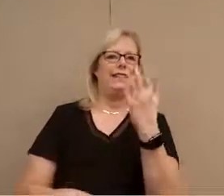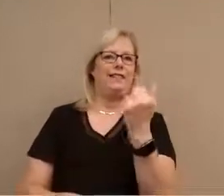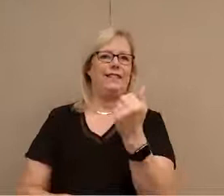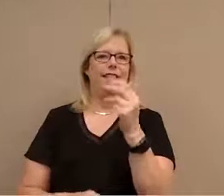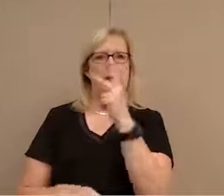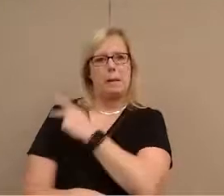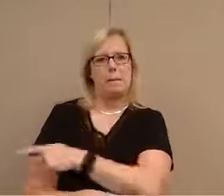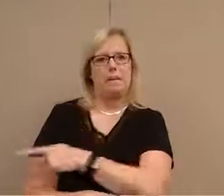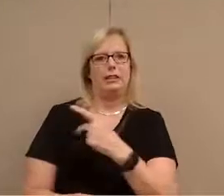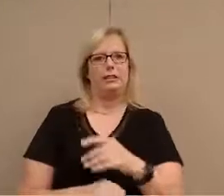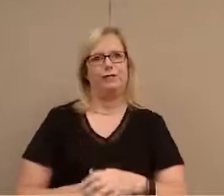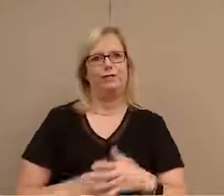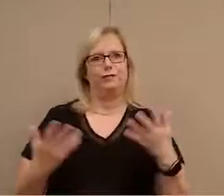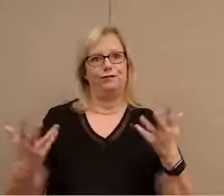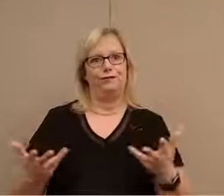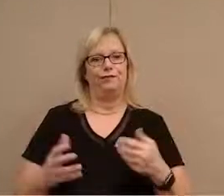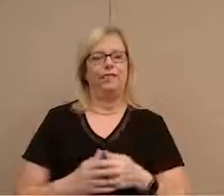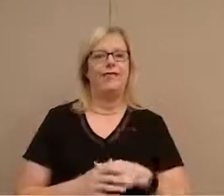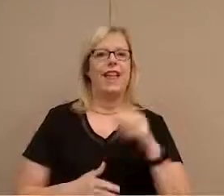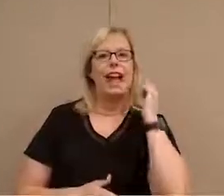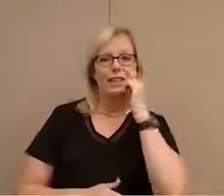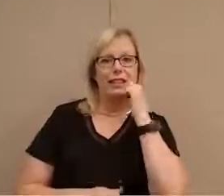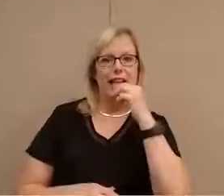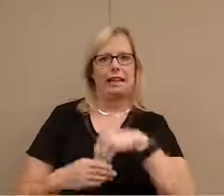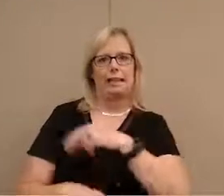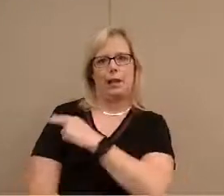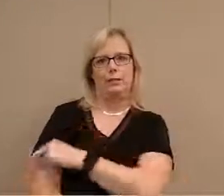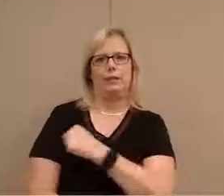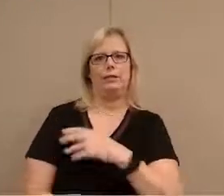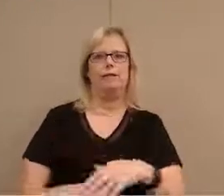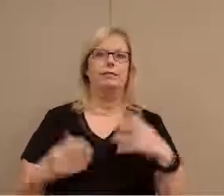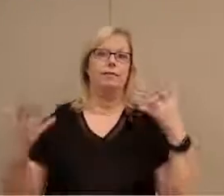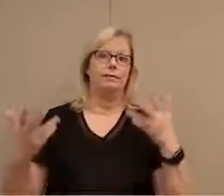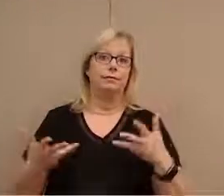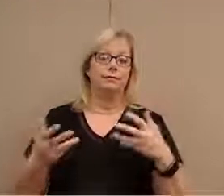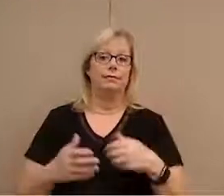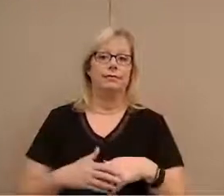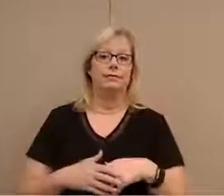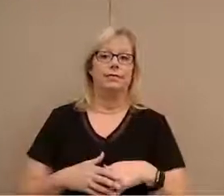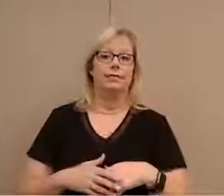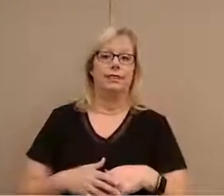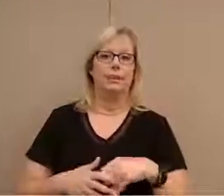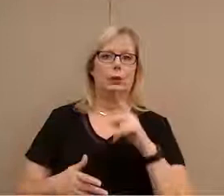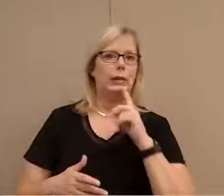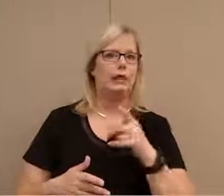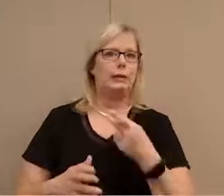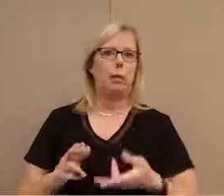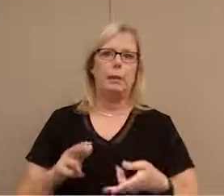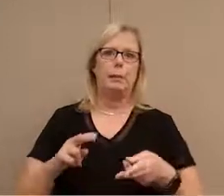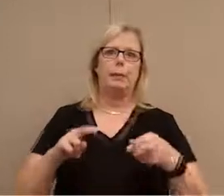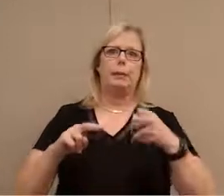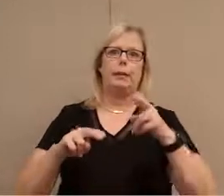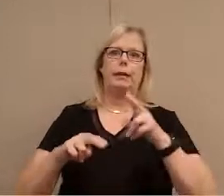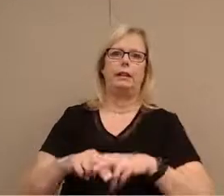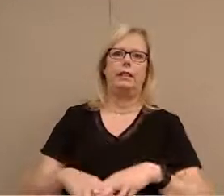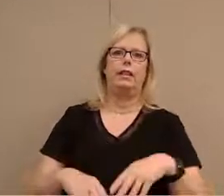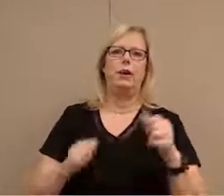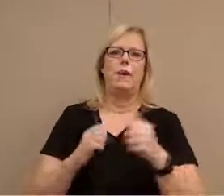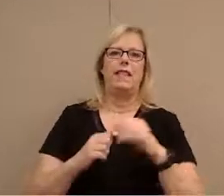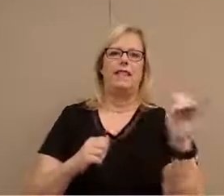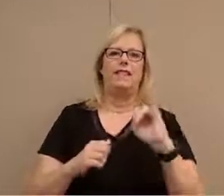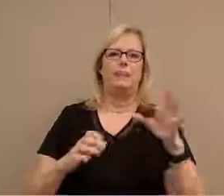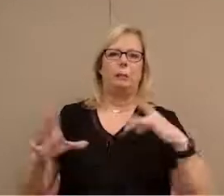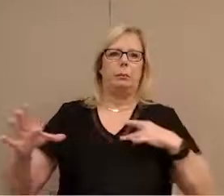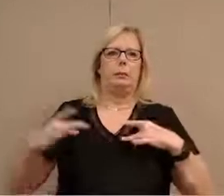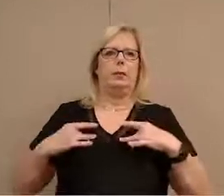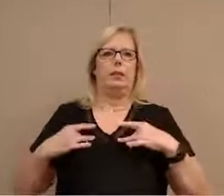15 patients a day in the hospital. So there is an uptick on the infection rate.